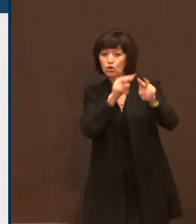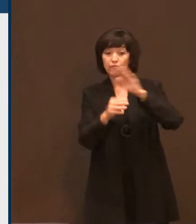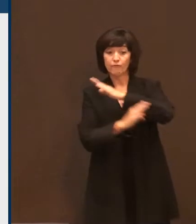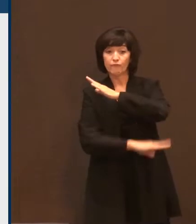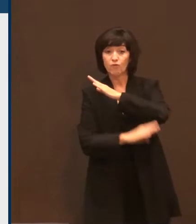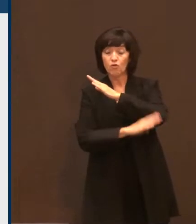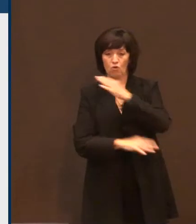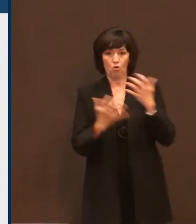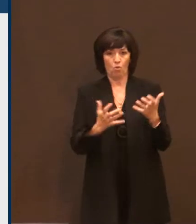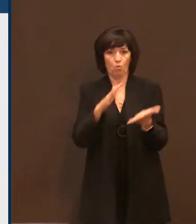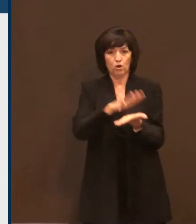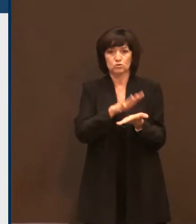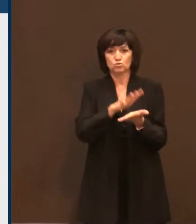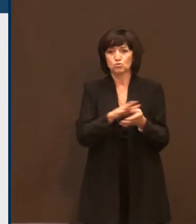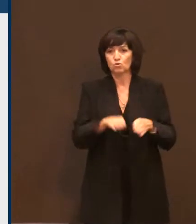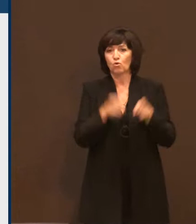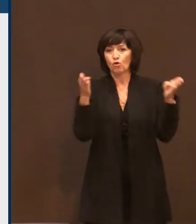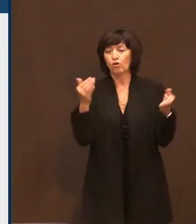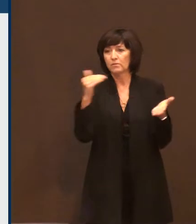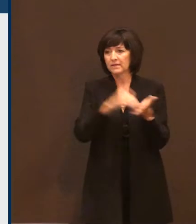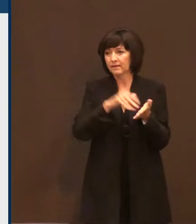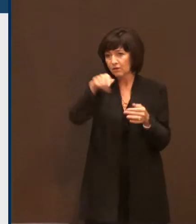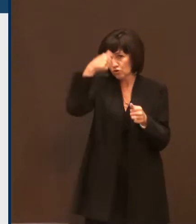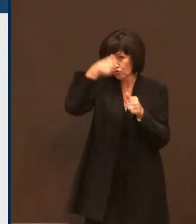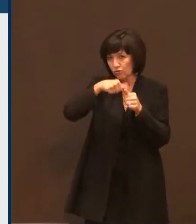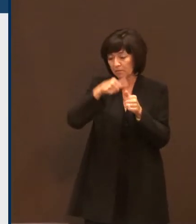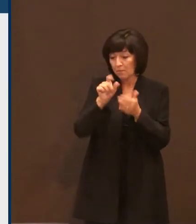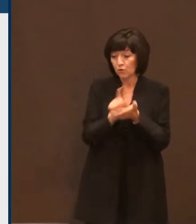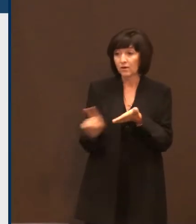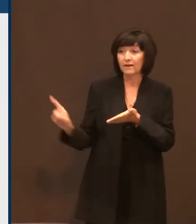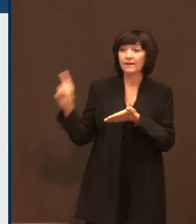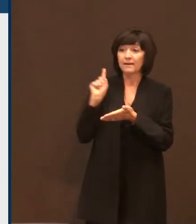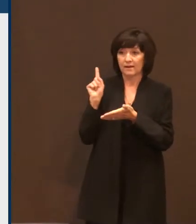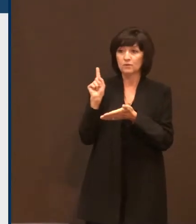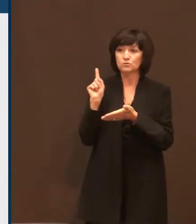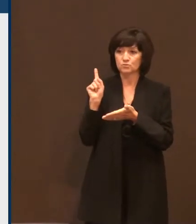You'll remember from our press conference last week that